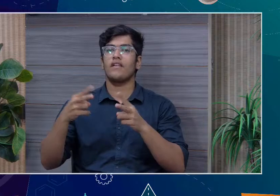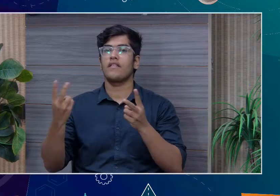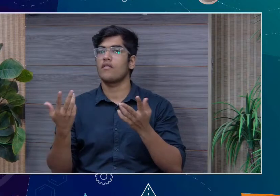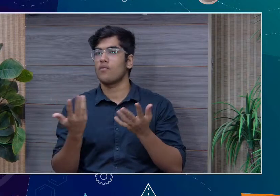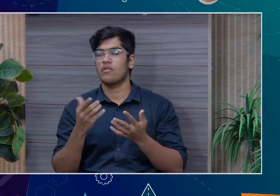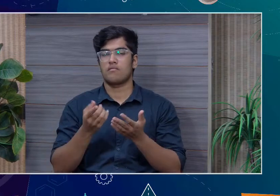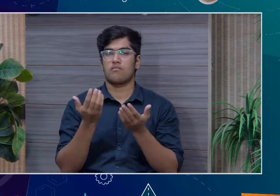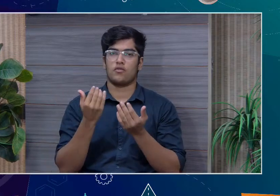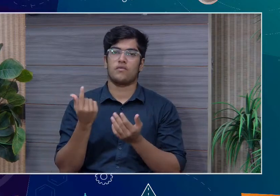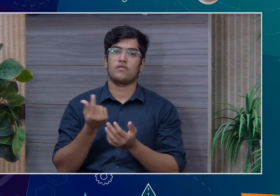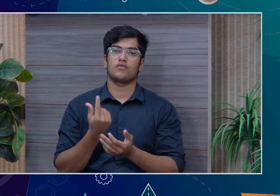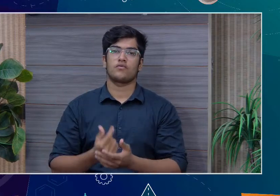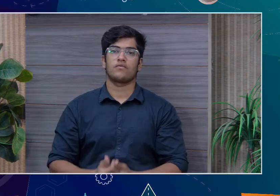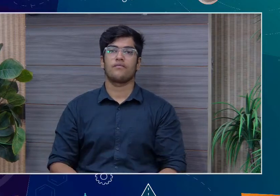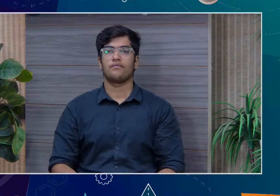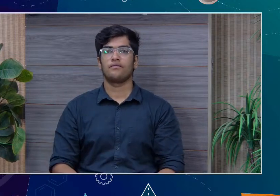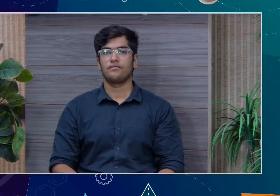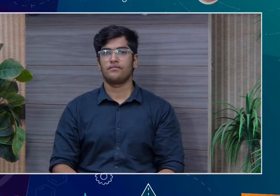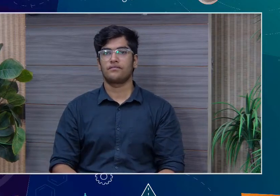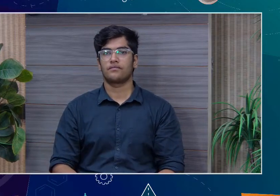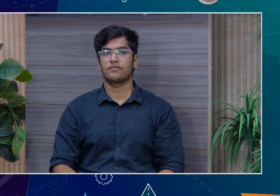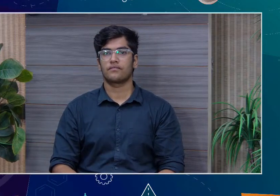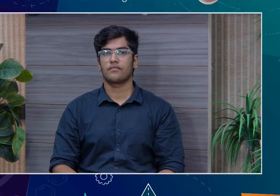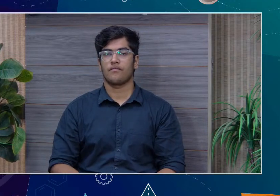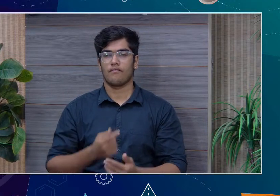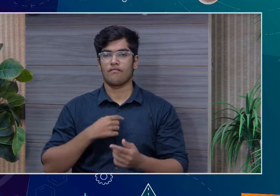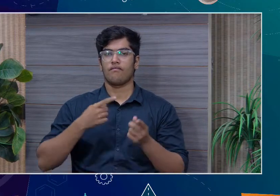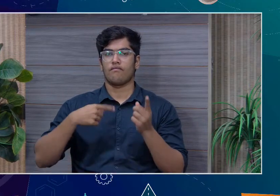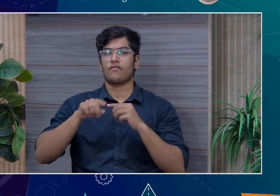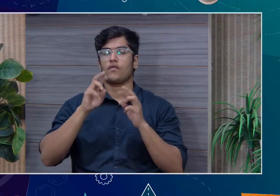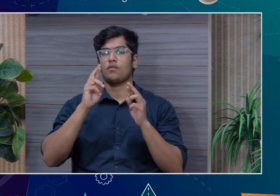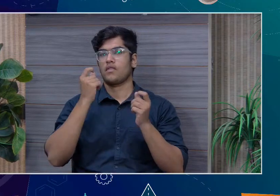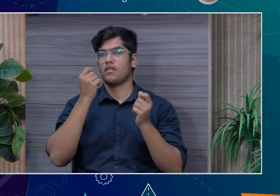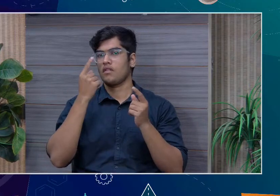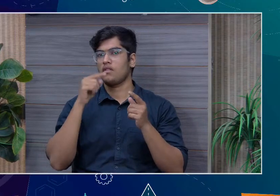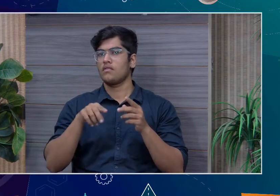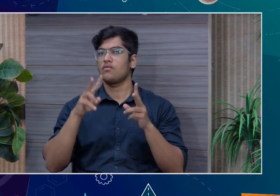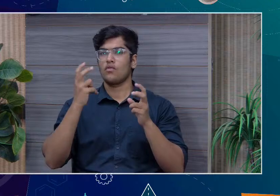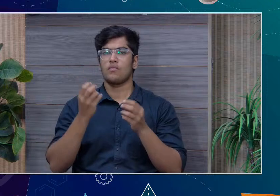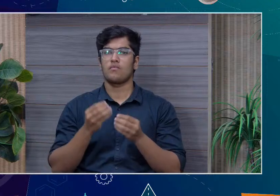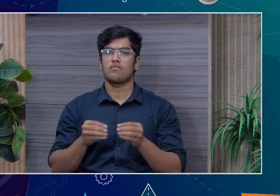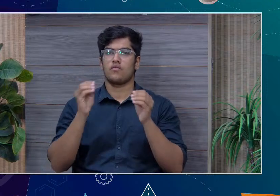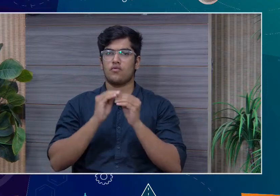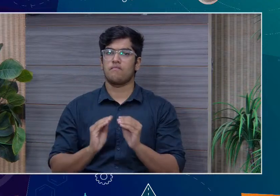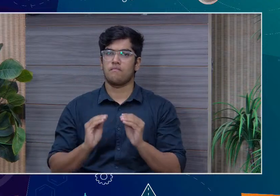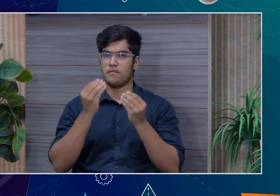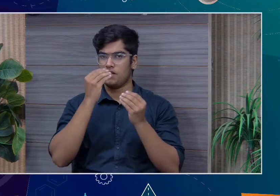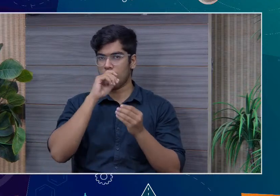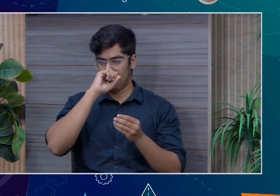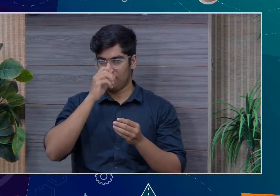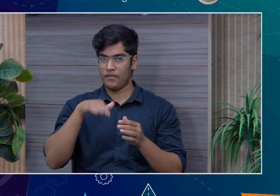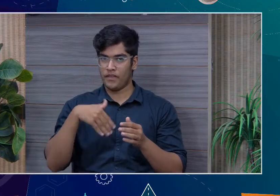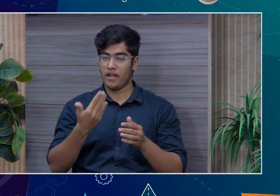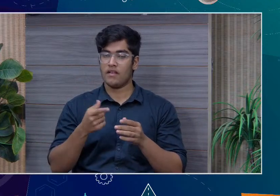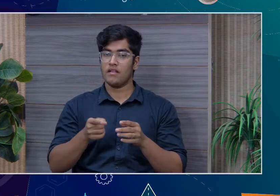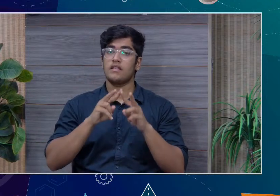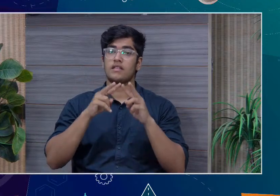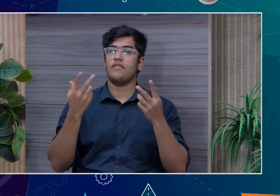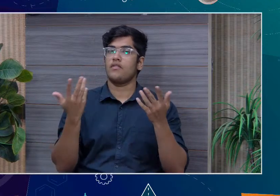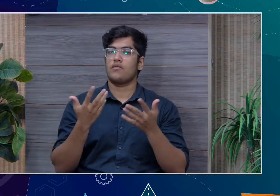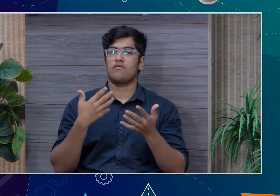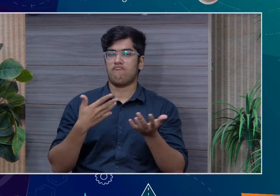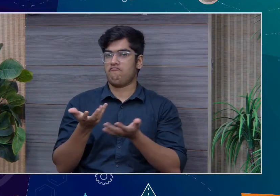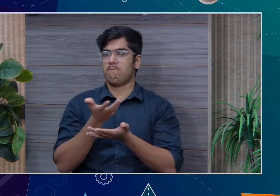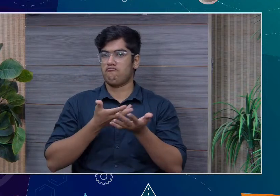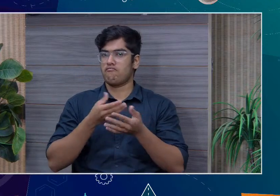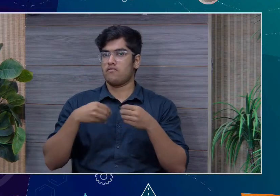boot. Okay. So let's understand this concept better, and let's also understand what is the difference between these two, and